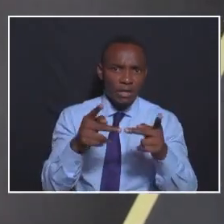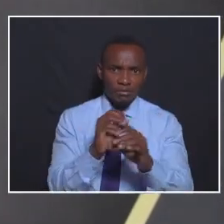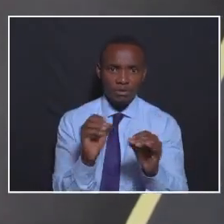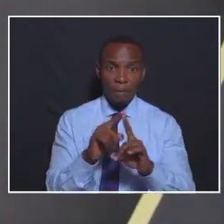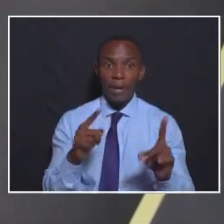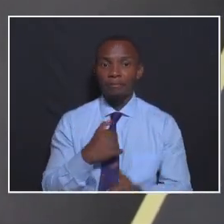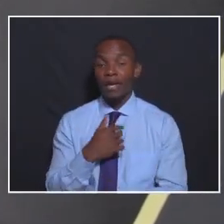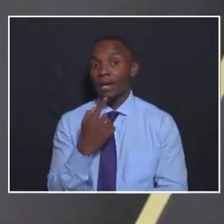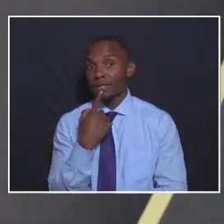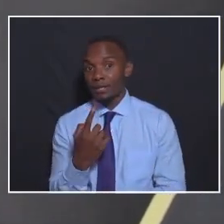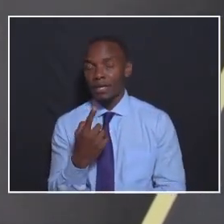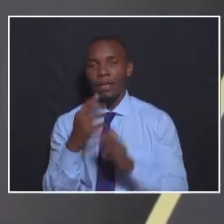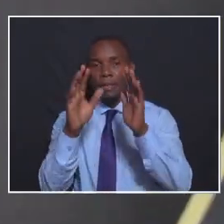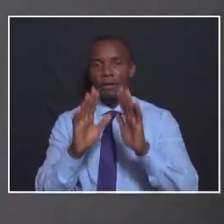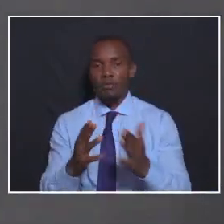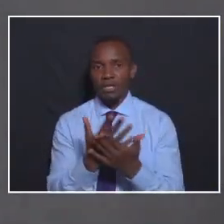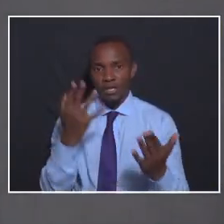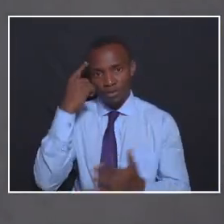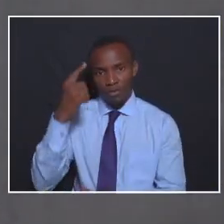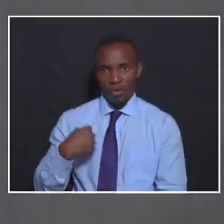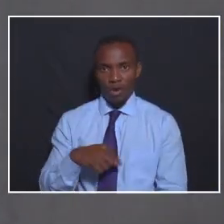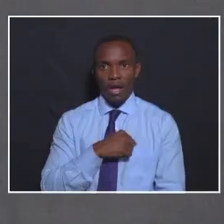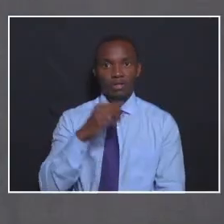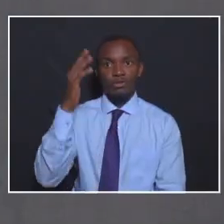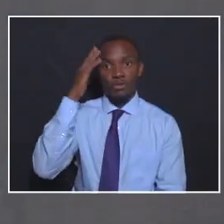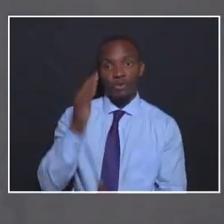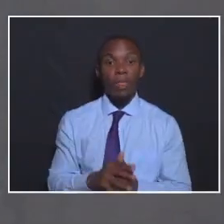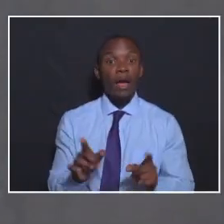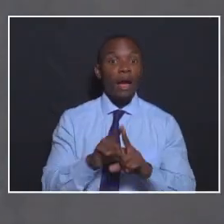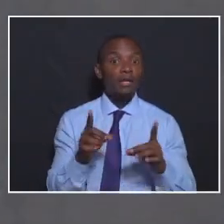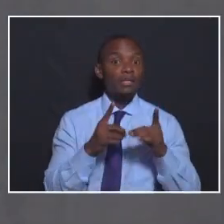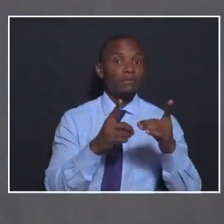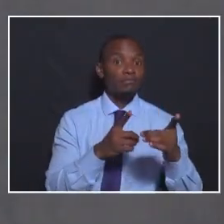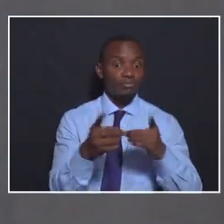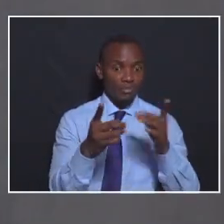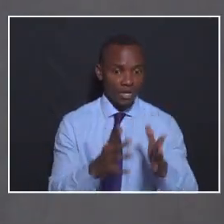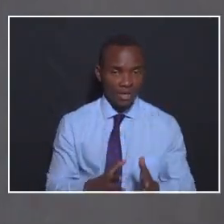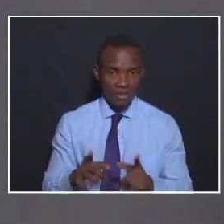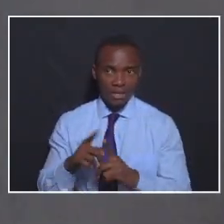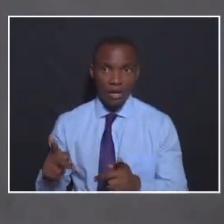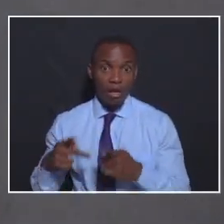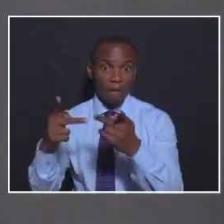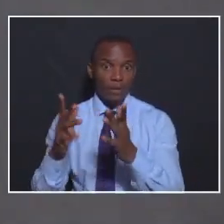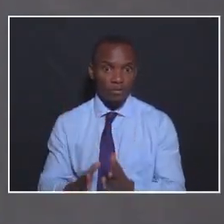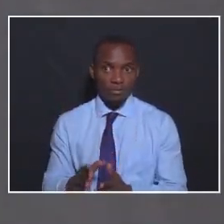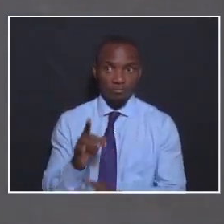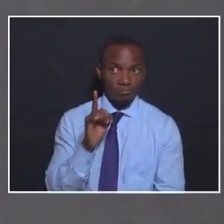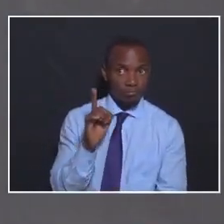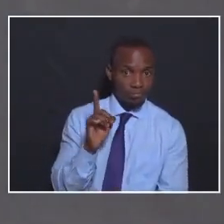going to mention the crucial things for us to know. So as directors and producers, this is very crucial for you to know.